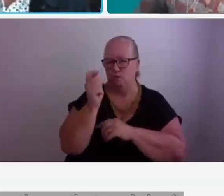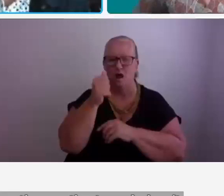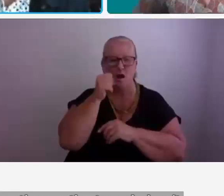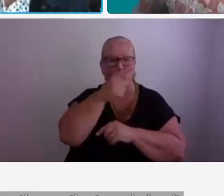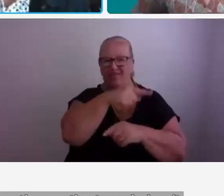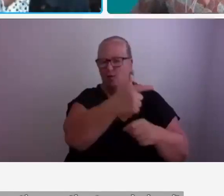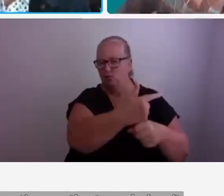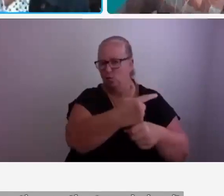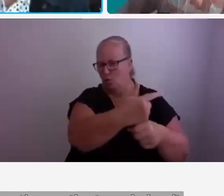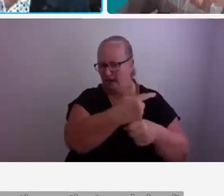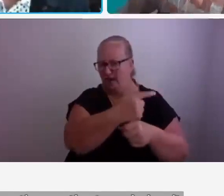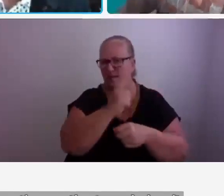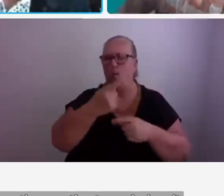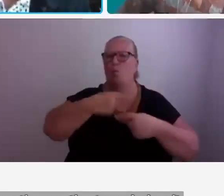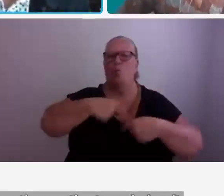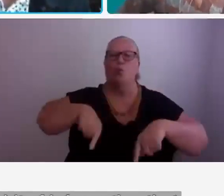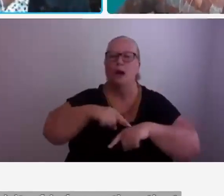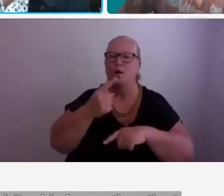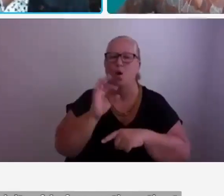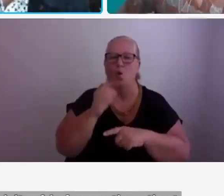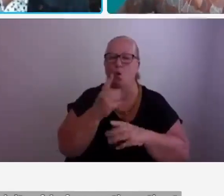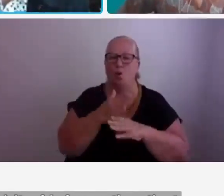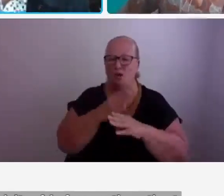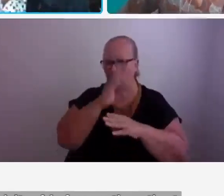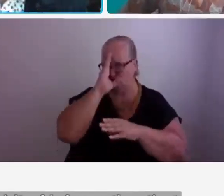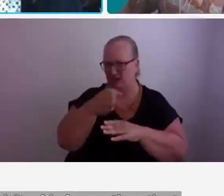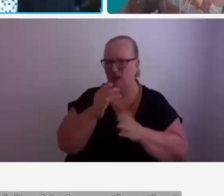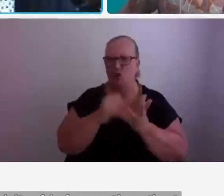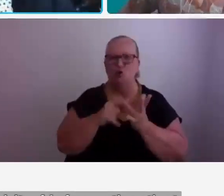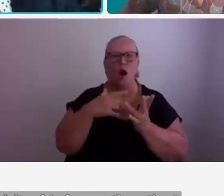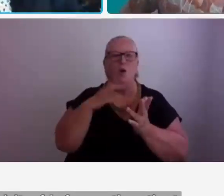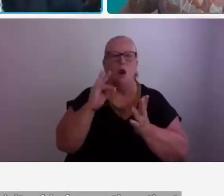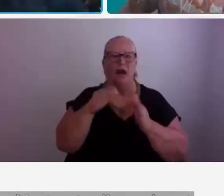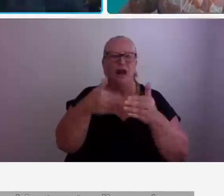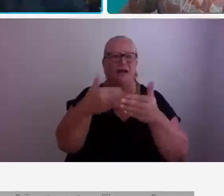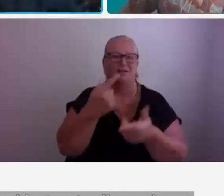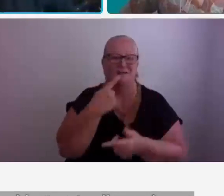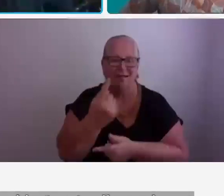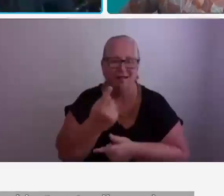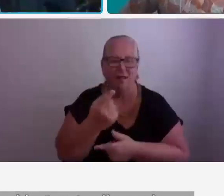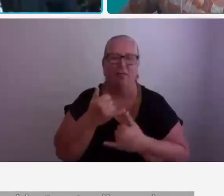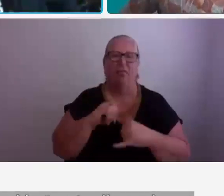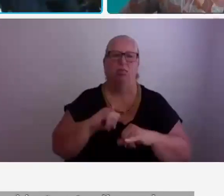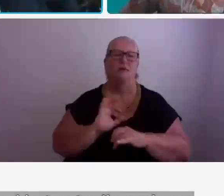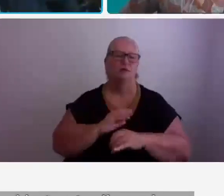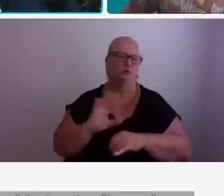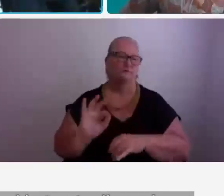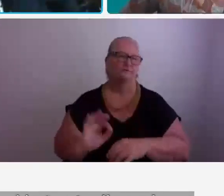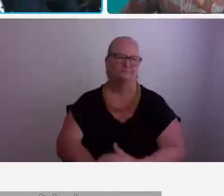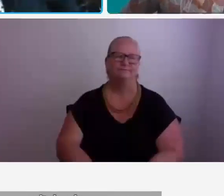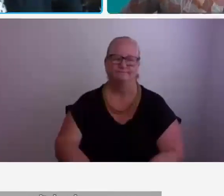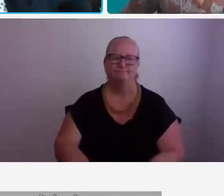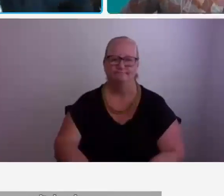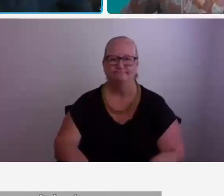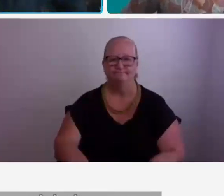we're just not the people working directly on that, so I don't want to kind of give you a bit of information that seems right to me in my head, but actually